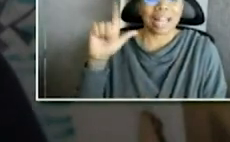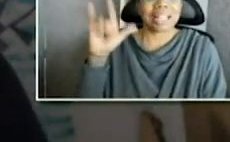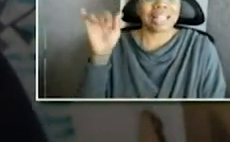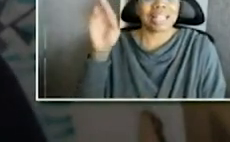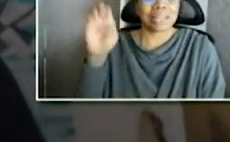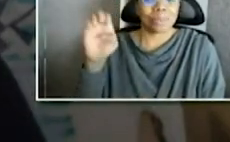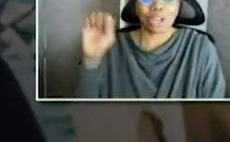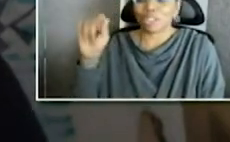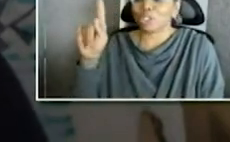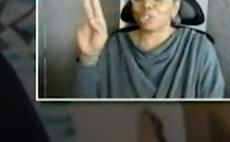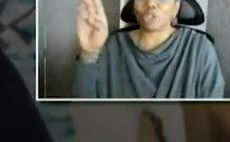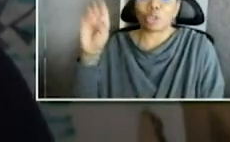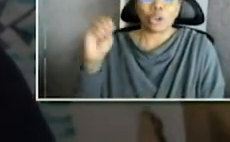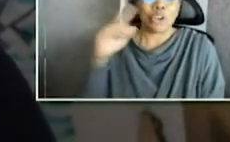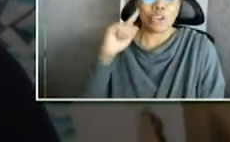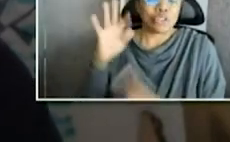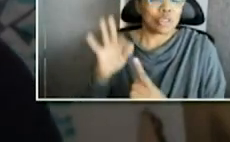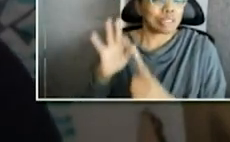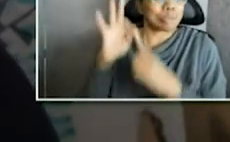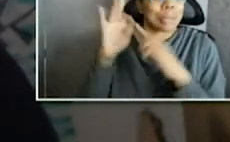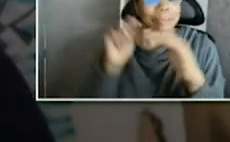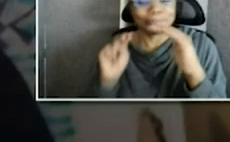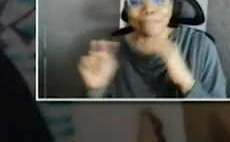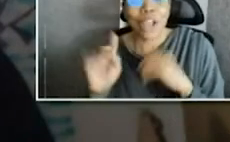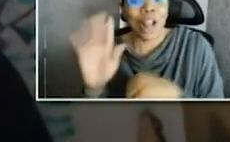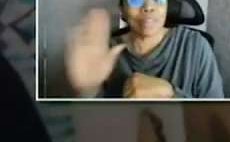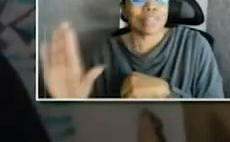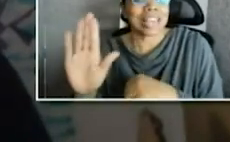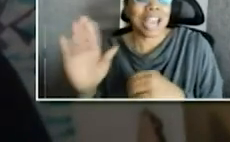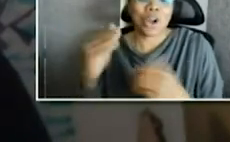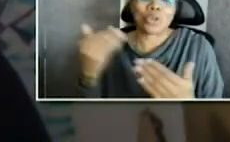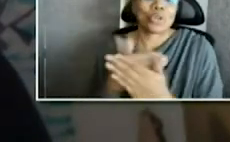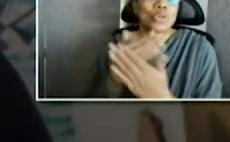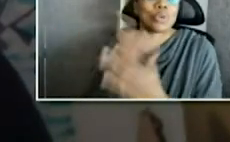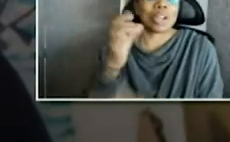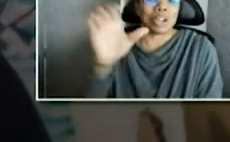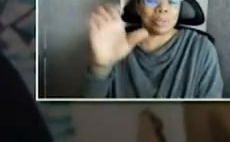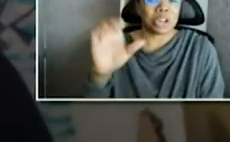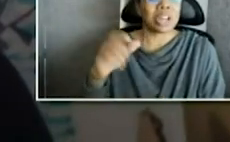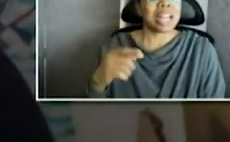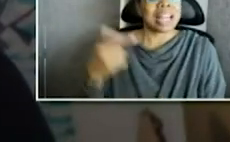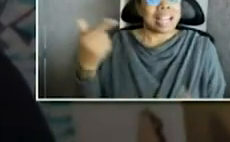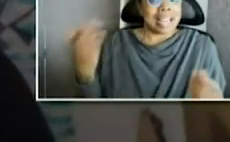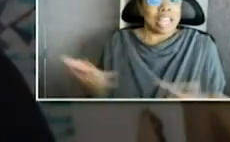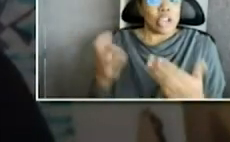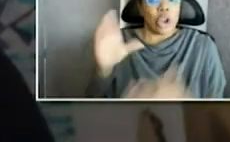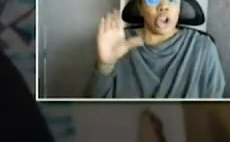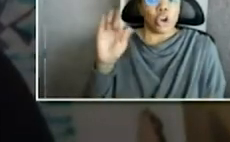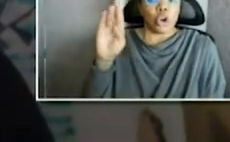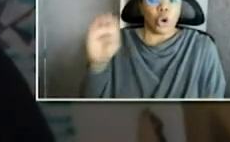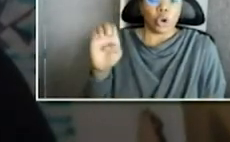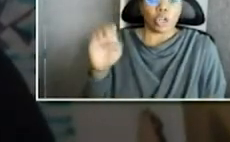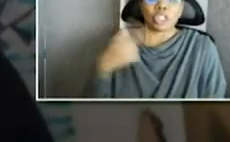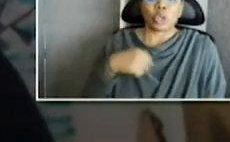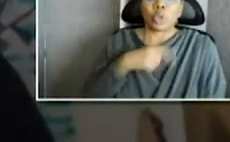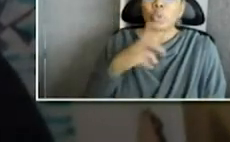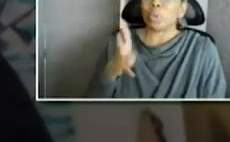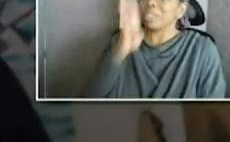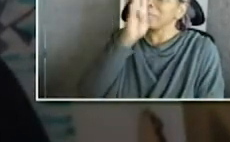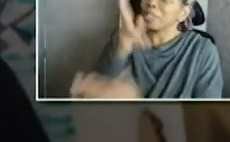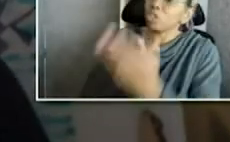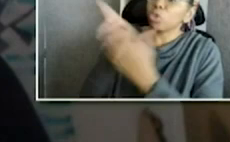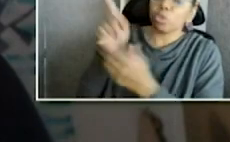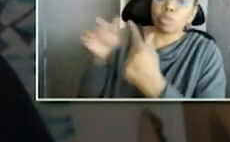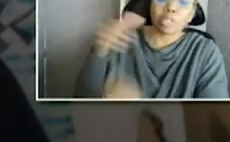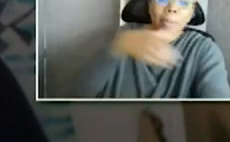documentary, The Great Postal Heist. At Courage, we speak truth to power, create informative engagement tools, and provide a